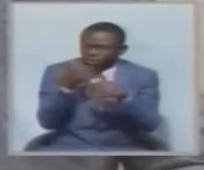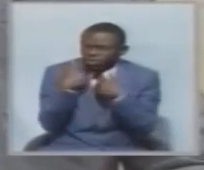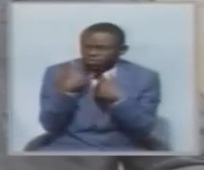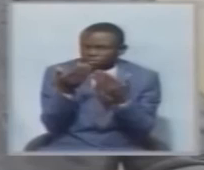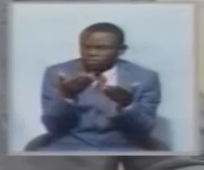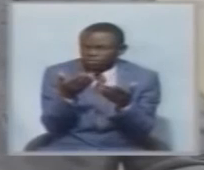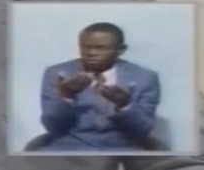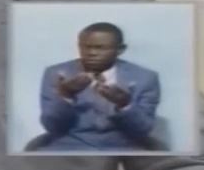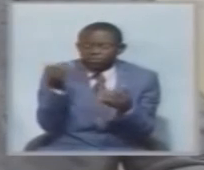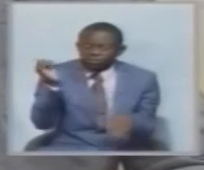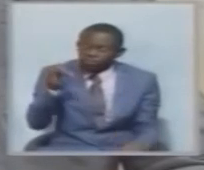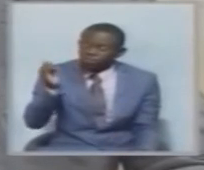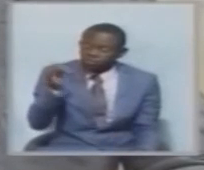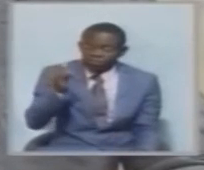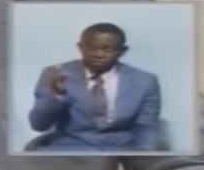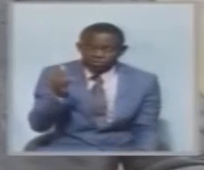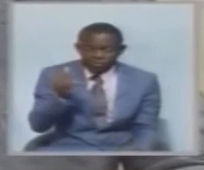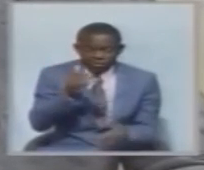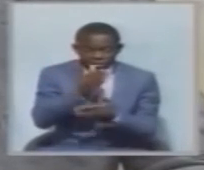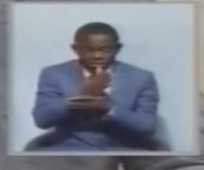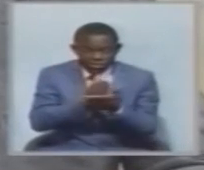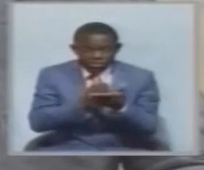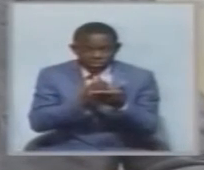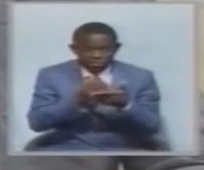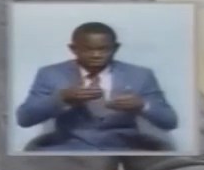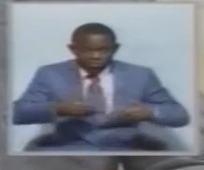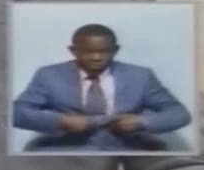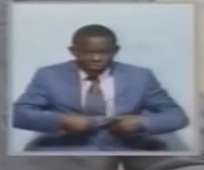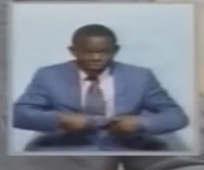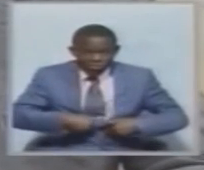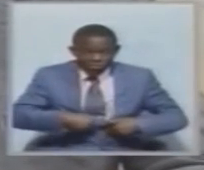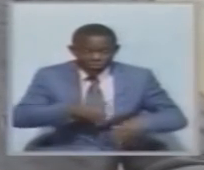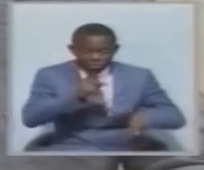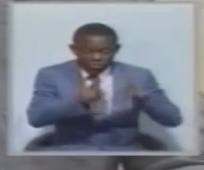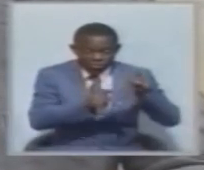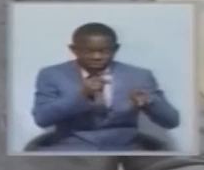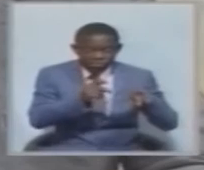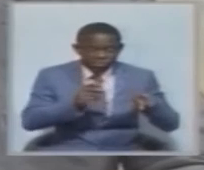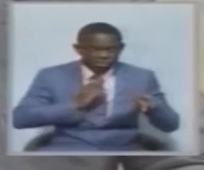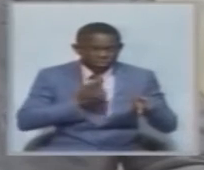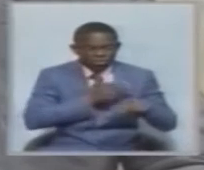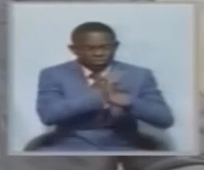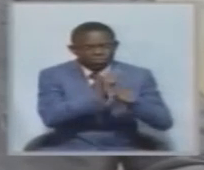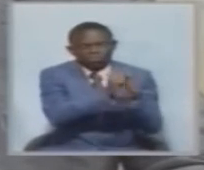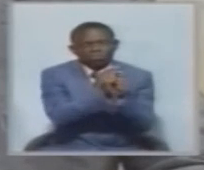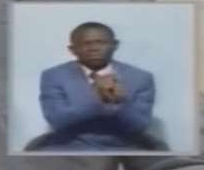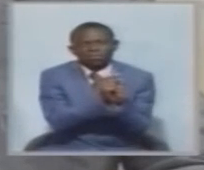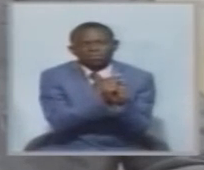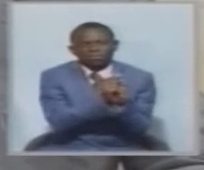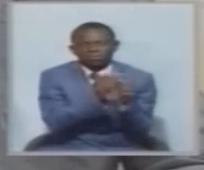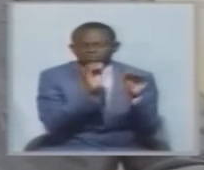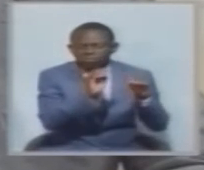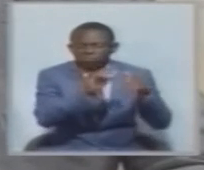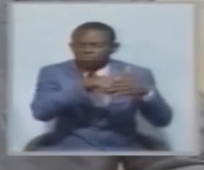number of youths to help us with the protocol assignments and also the ushering